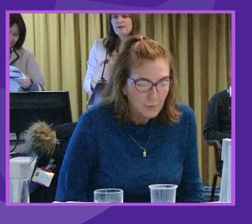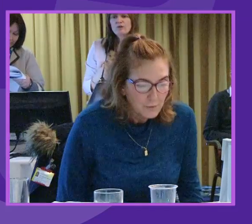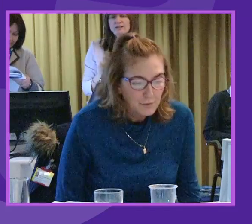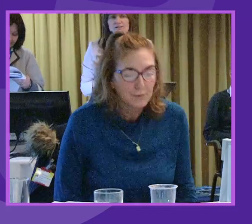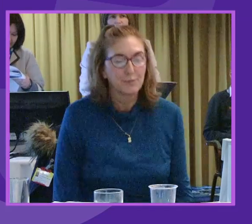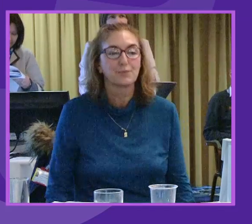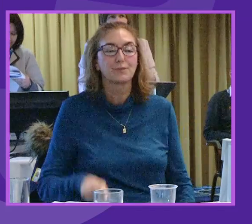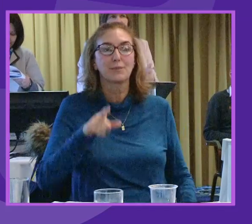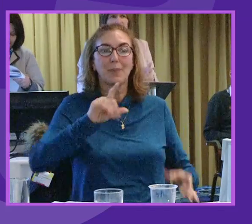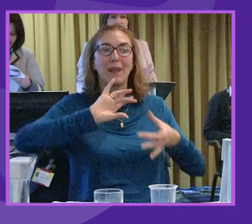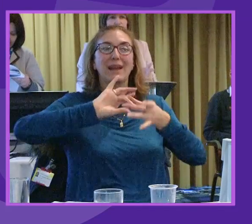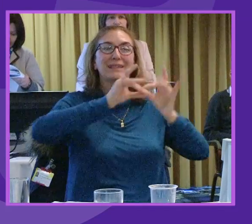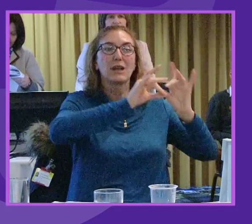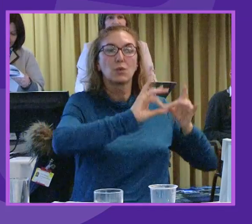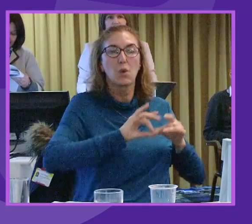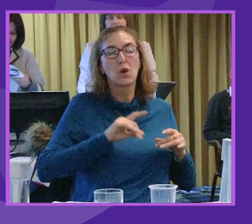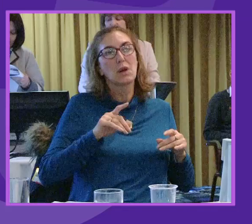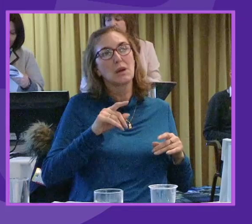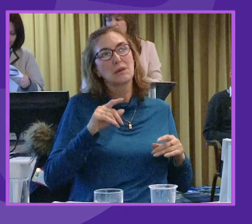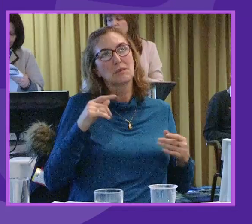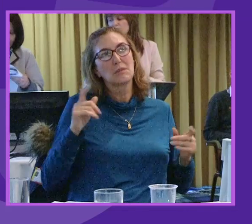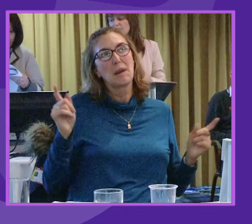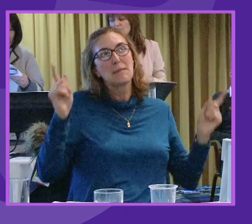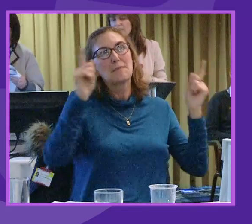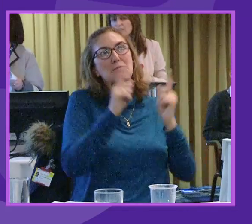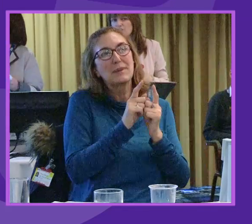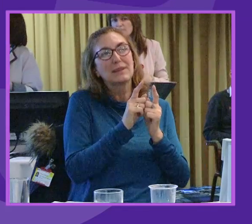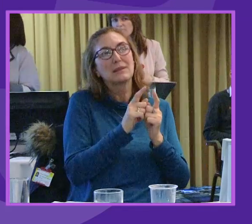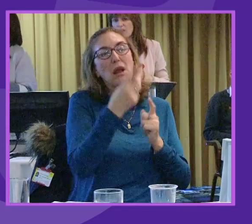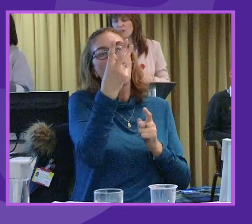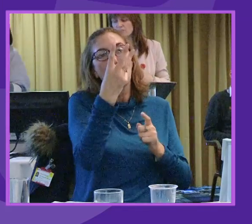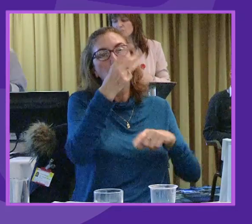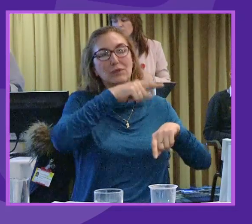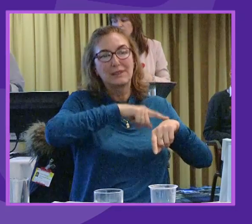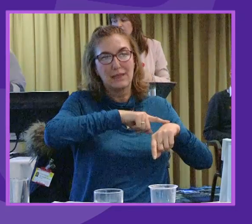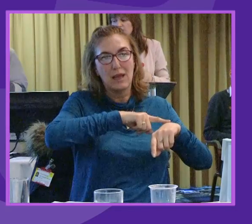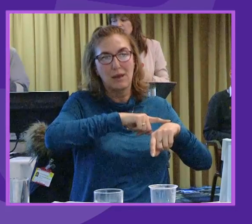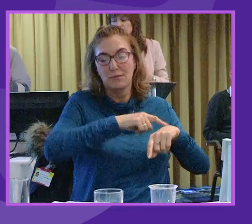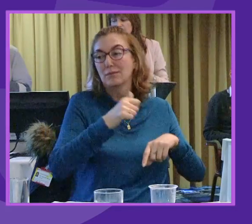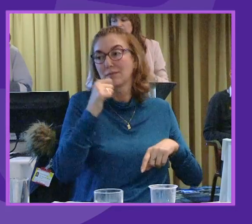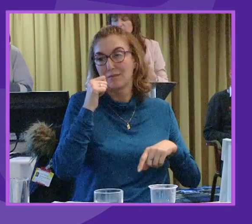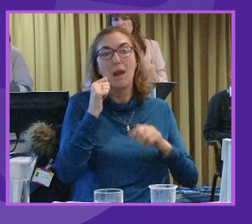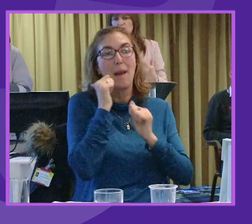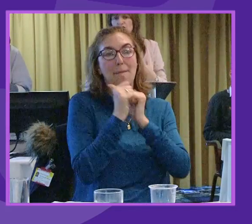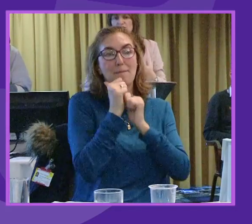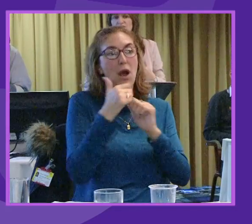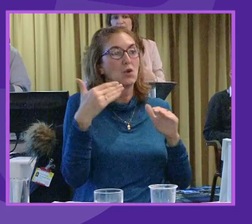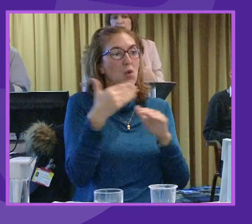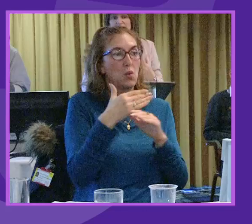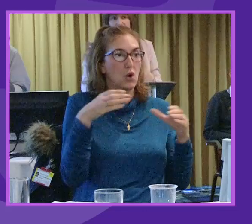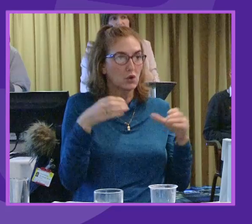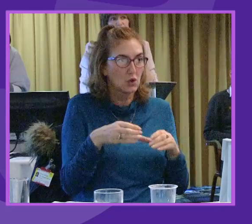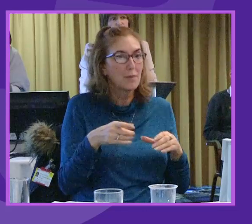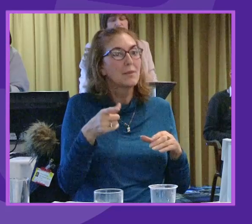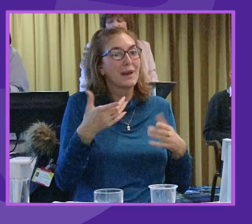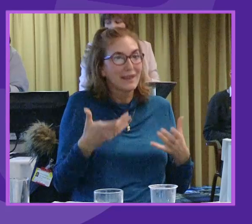West. So the network has probably met 3 times now, including that workshop in March,